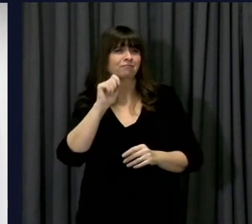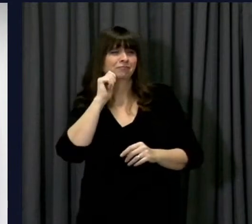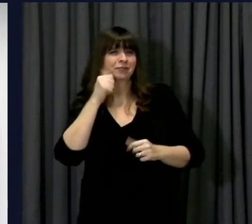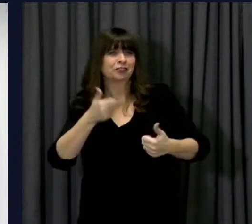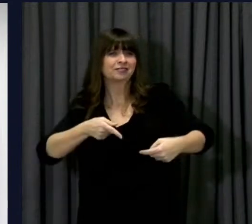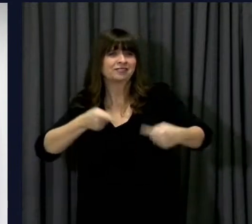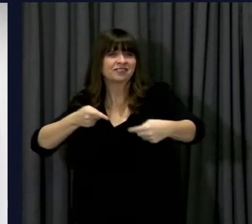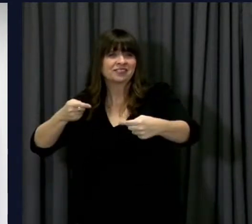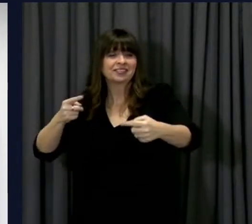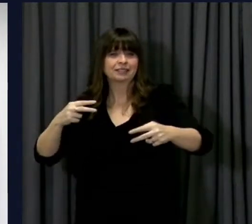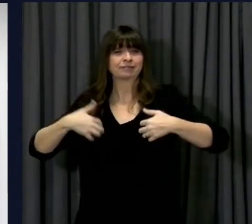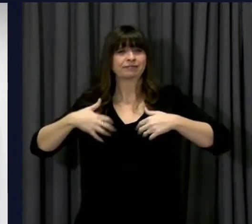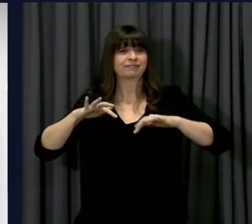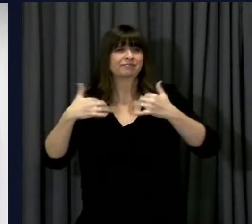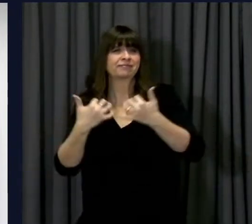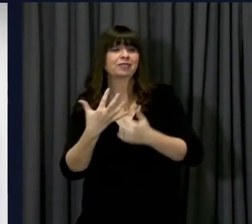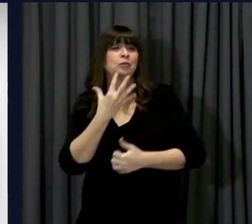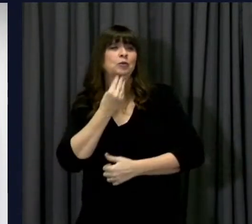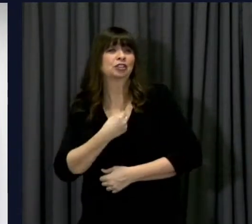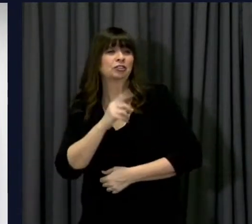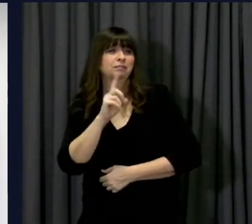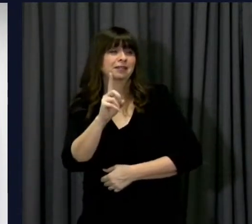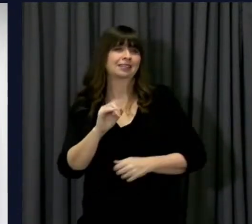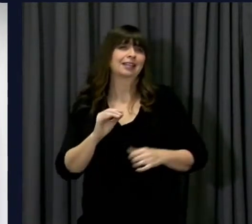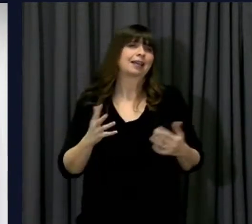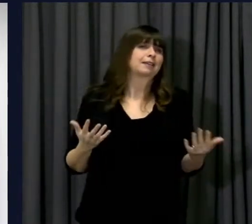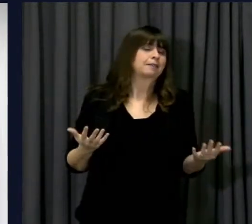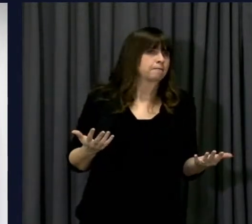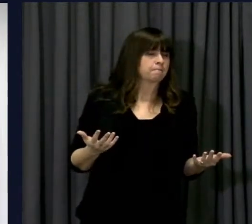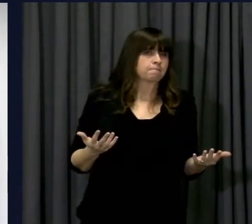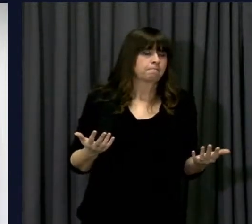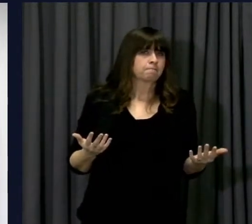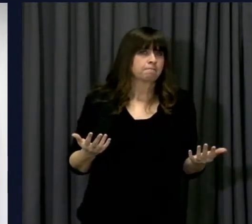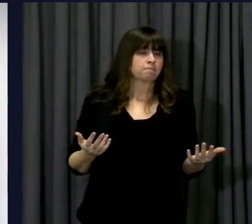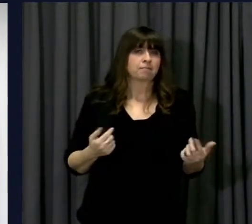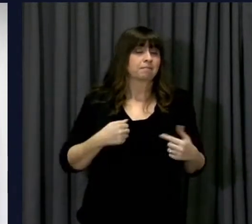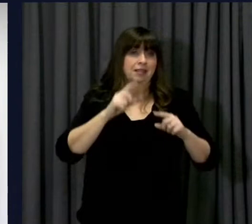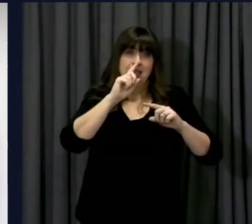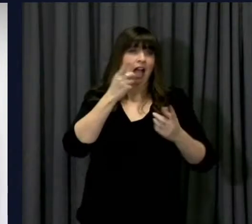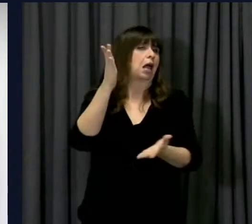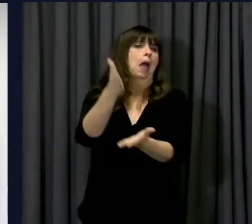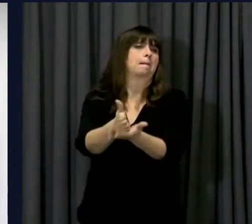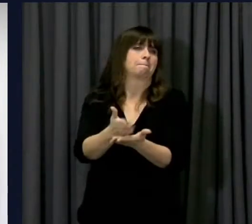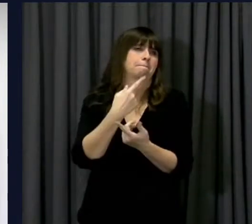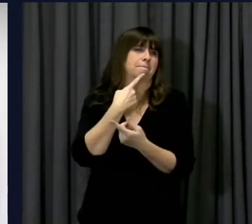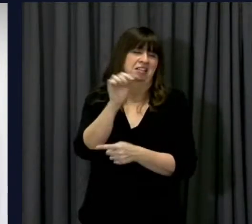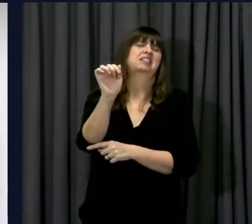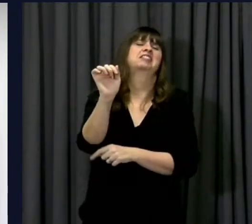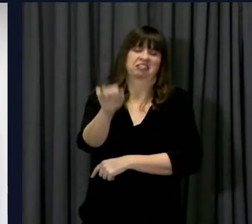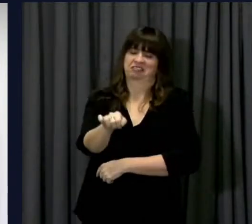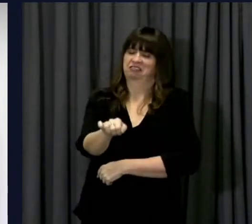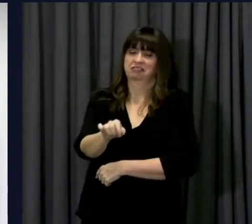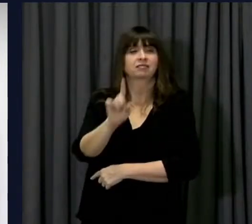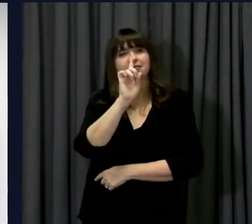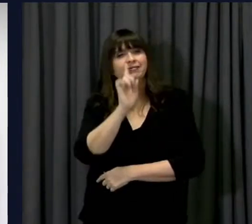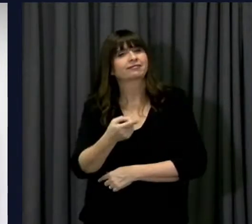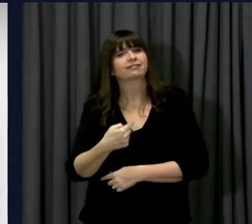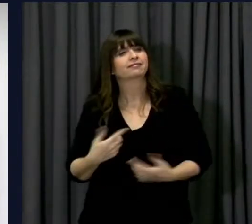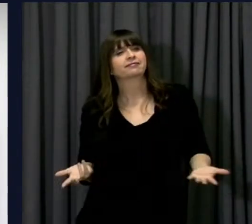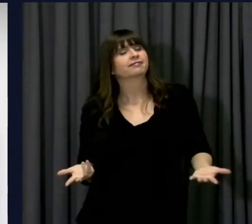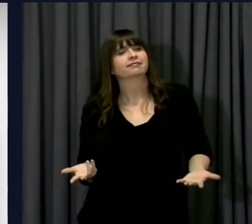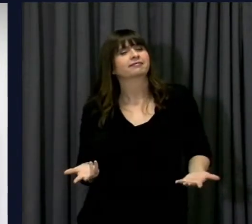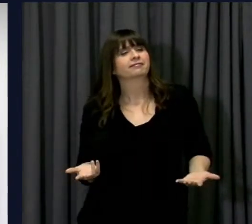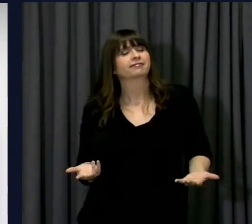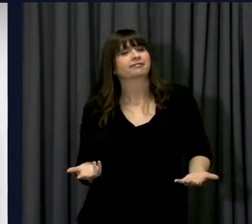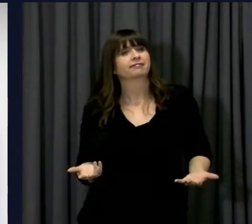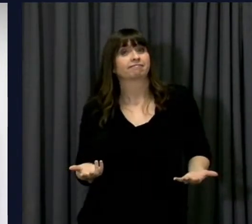internationals. But the horizons we're dealing with are such that I don't think I could accurately forecast what will happen in the autumn. I certainly